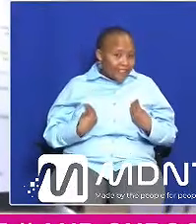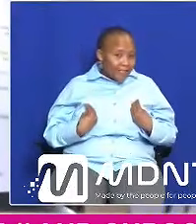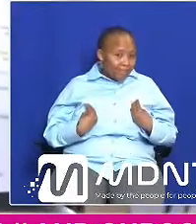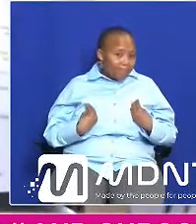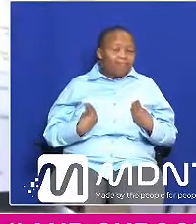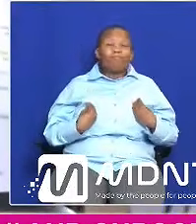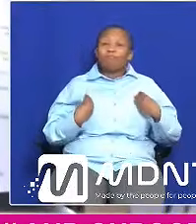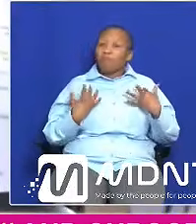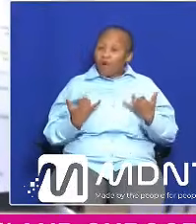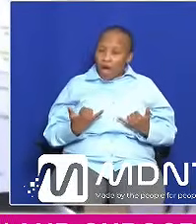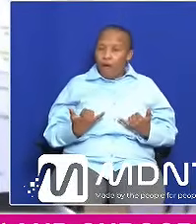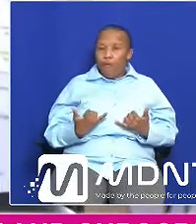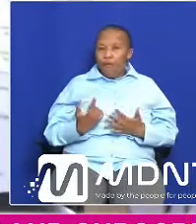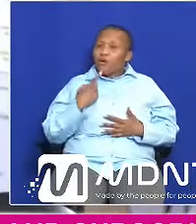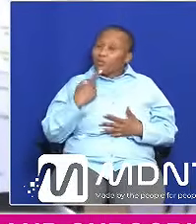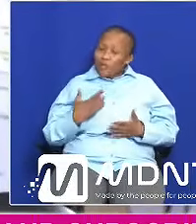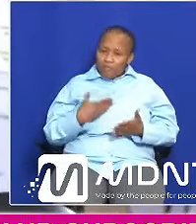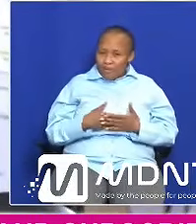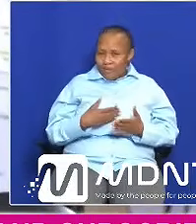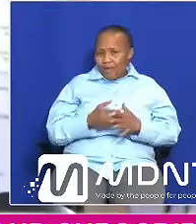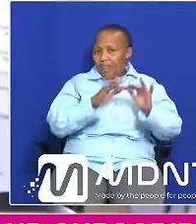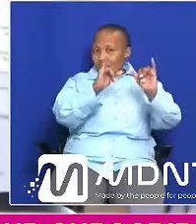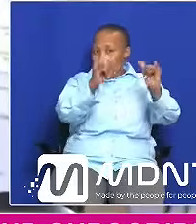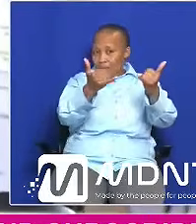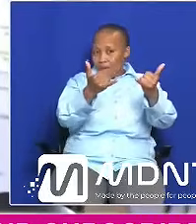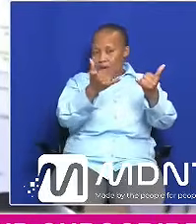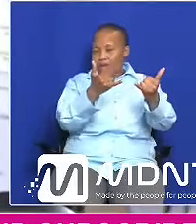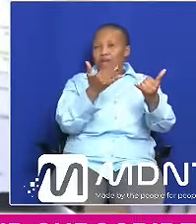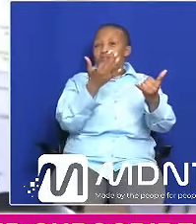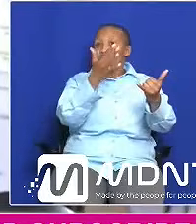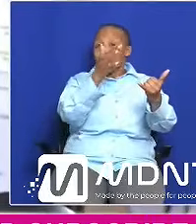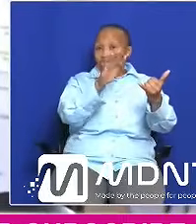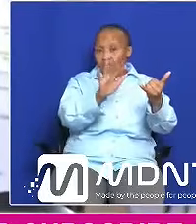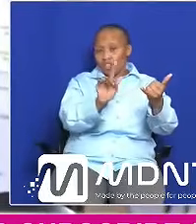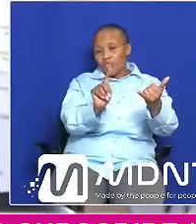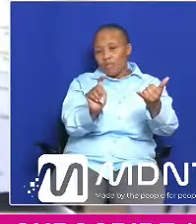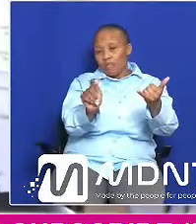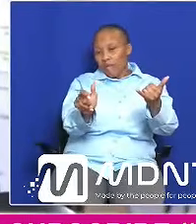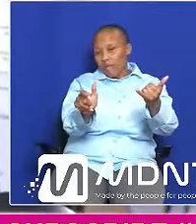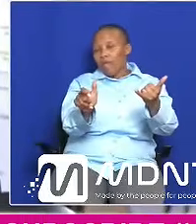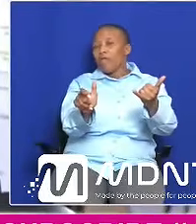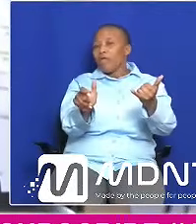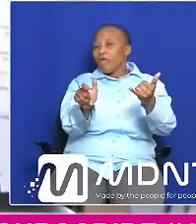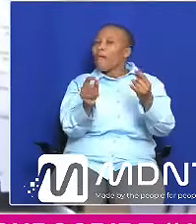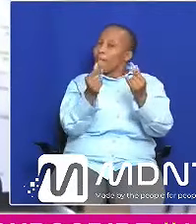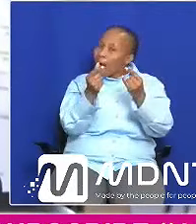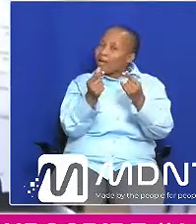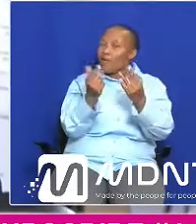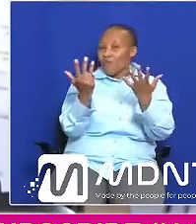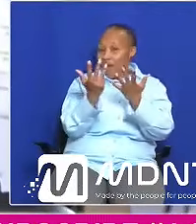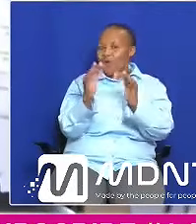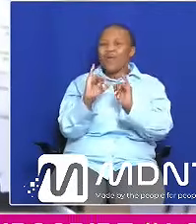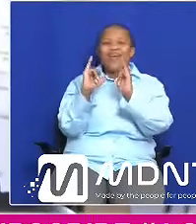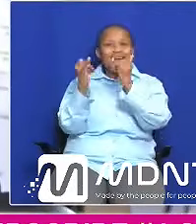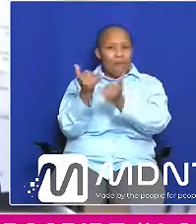have paid significant amounts to a company associated with you? You can't deny it